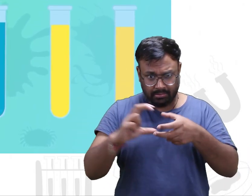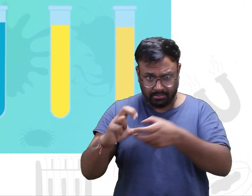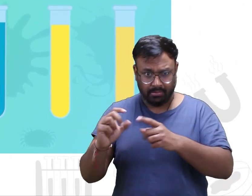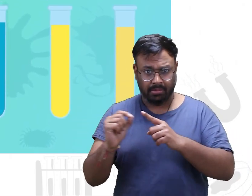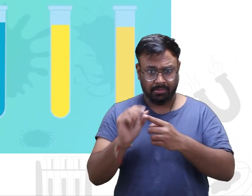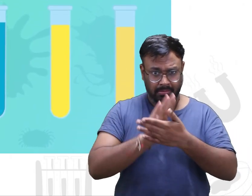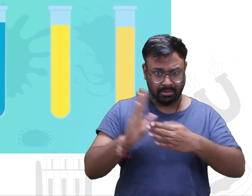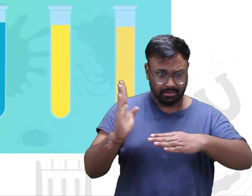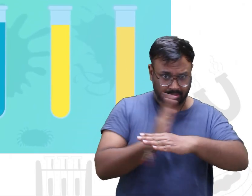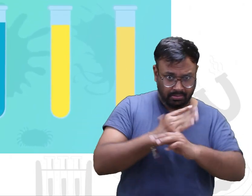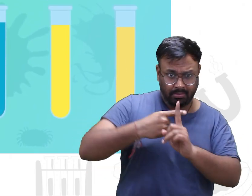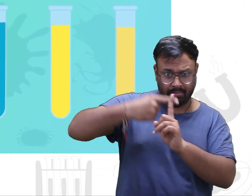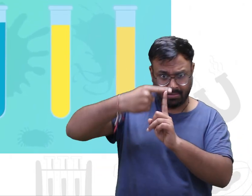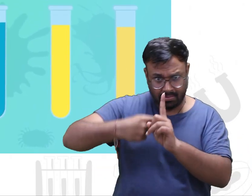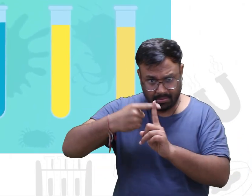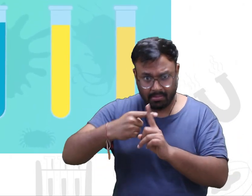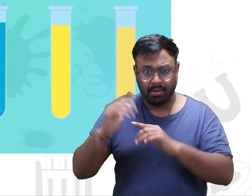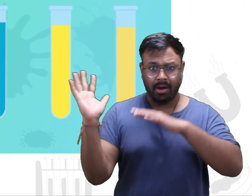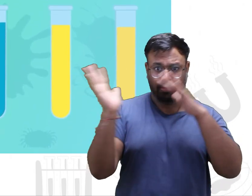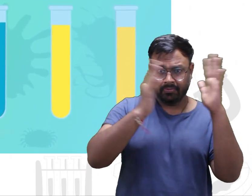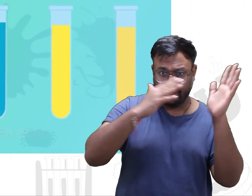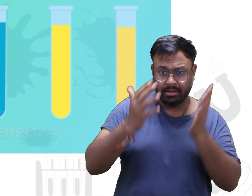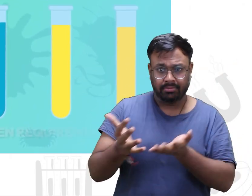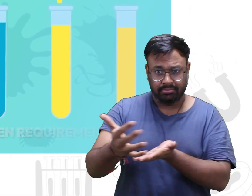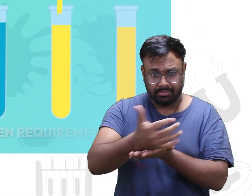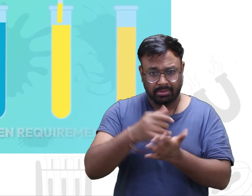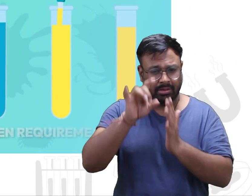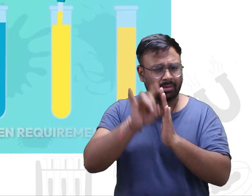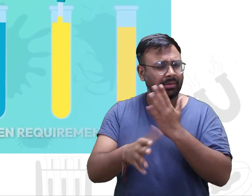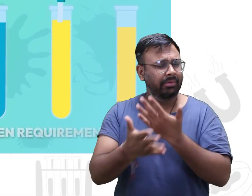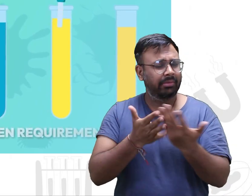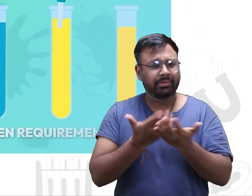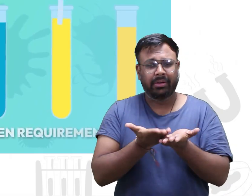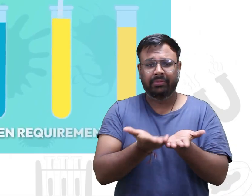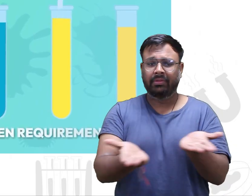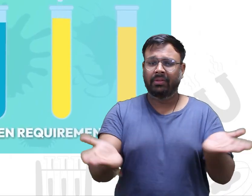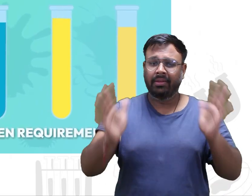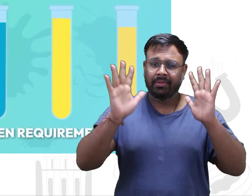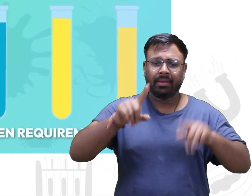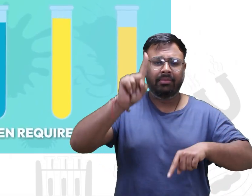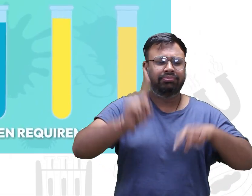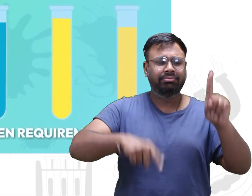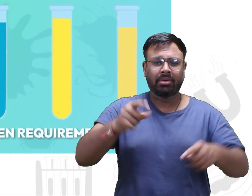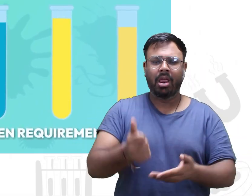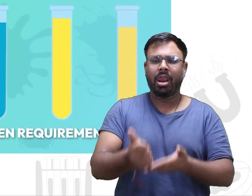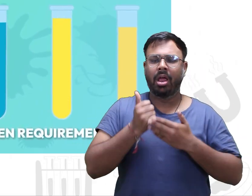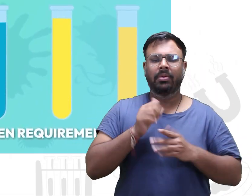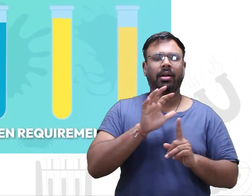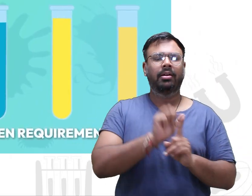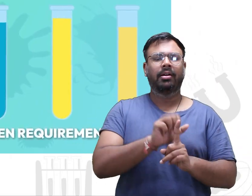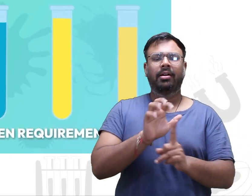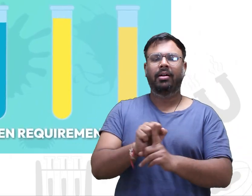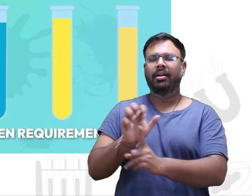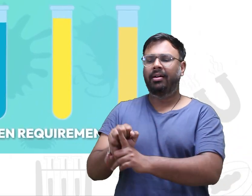Similarly, physiological characteristics such as pH, temperature, gas production, oxygen requirement, etc. The variety